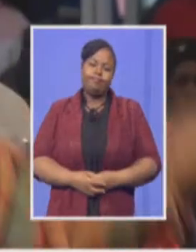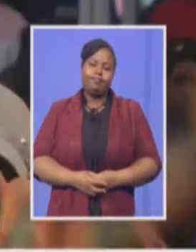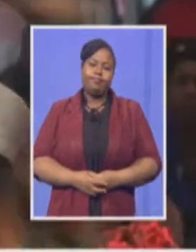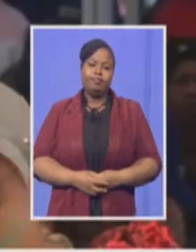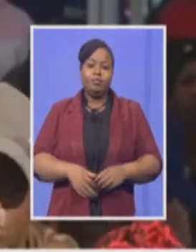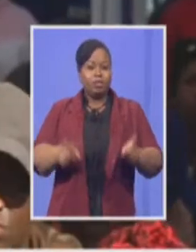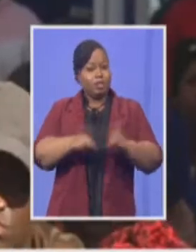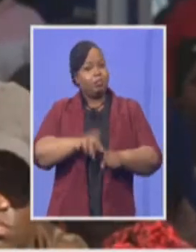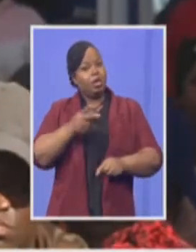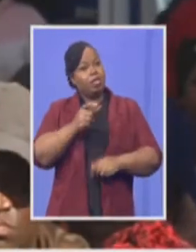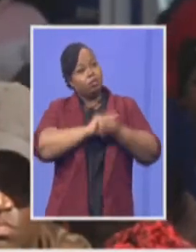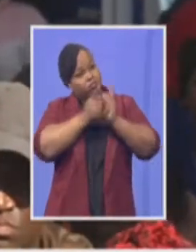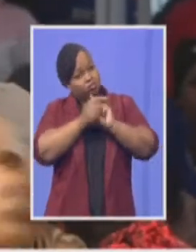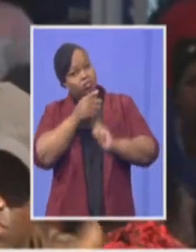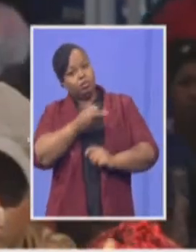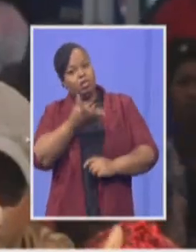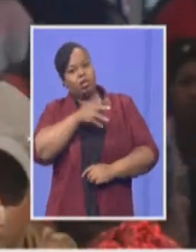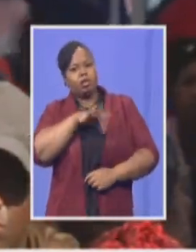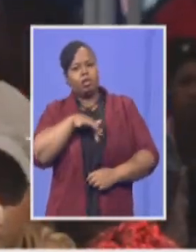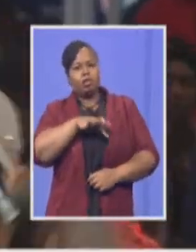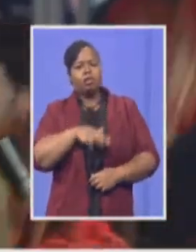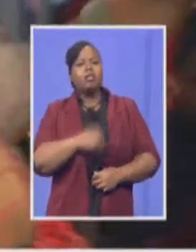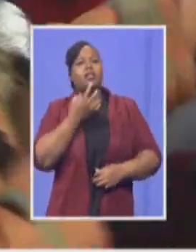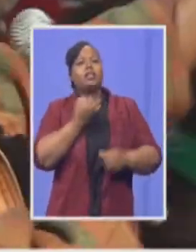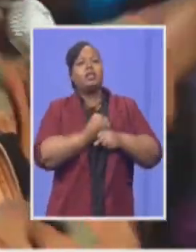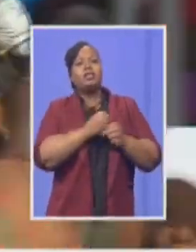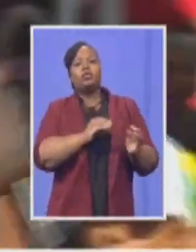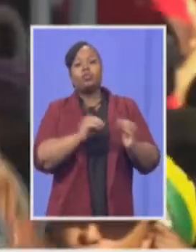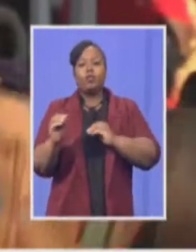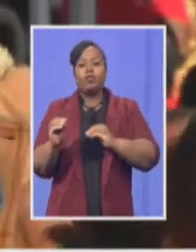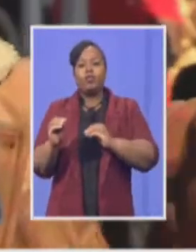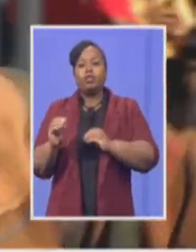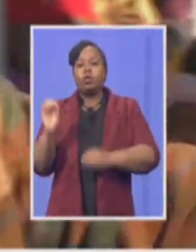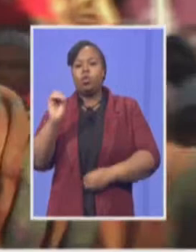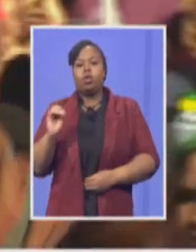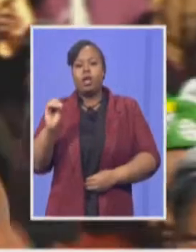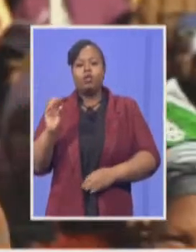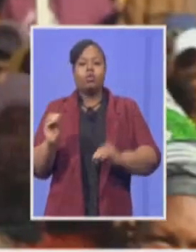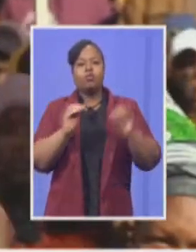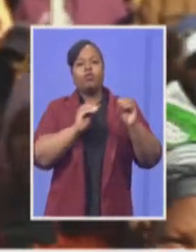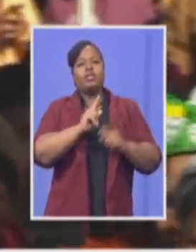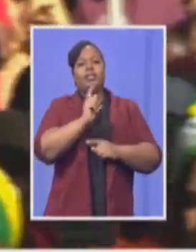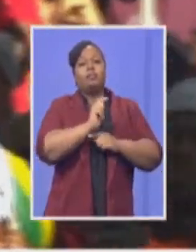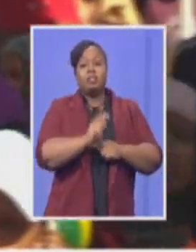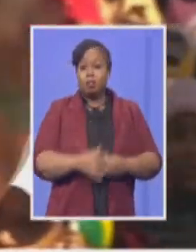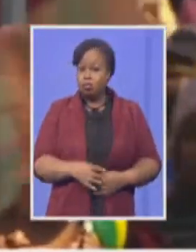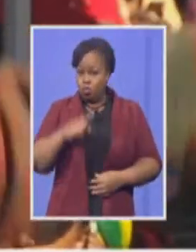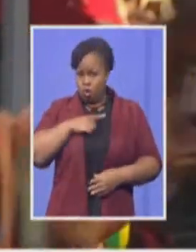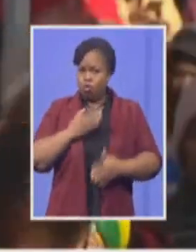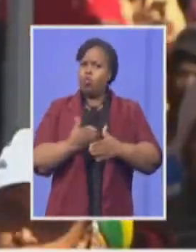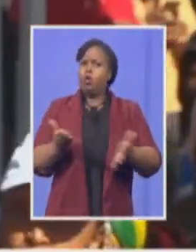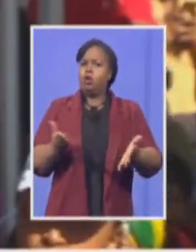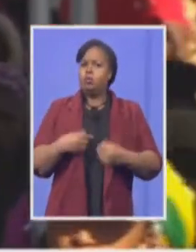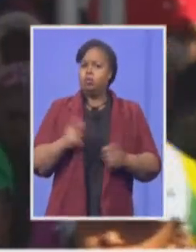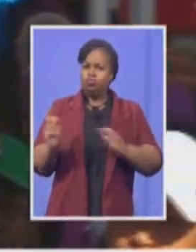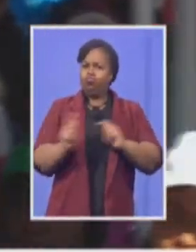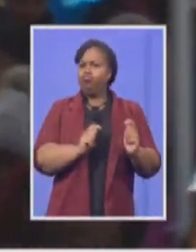njengabanye abantu bashintshwa uyasebenza 3 years usesukele Orlando uthunyelwe eThembisa angithi uyasebenza uzokwazi